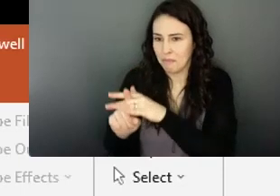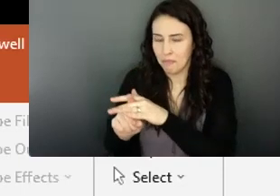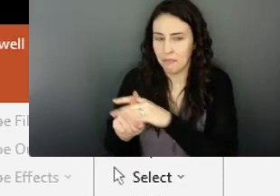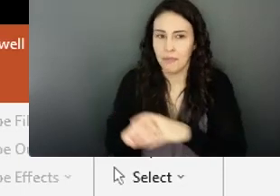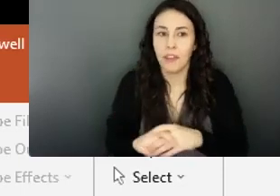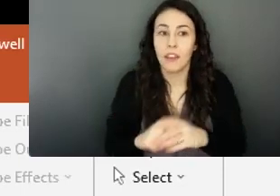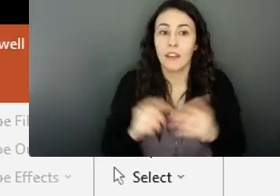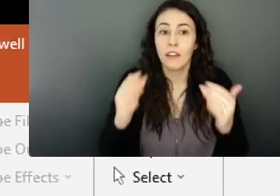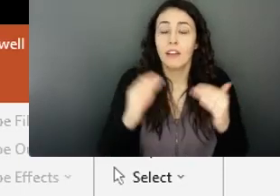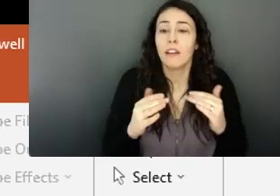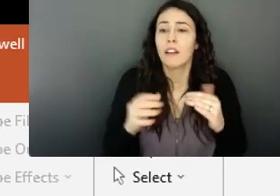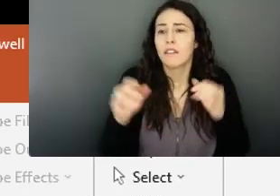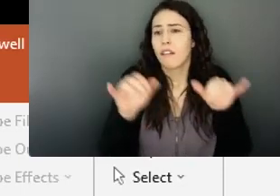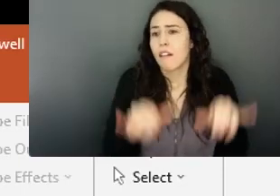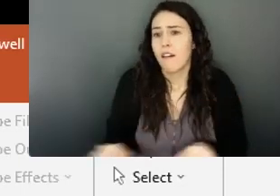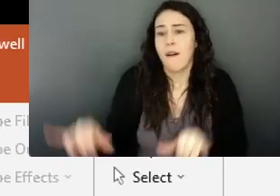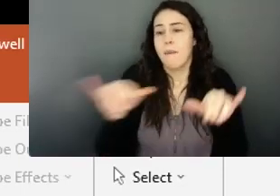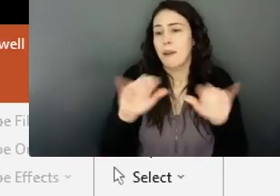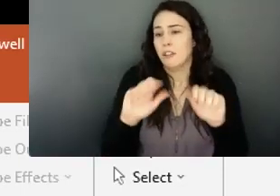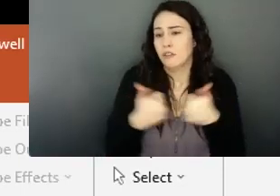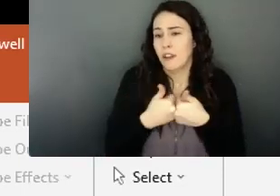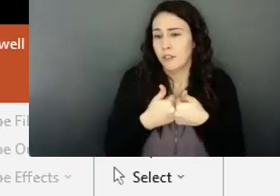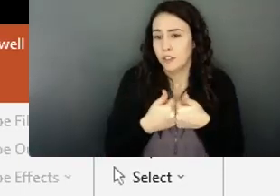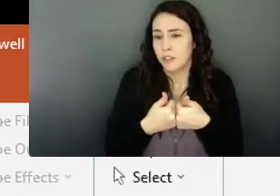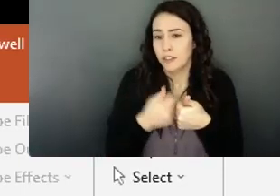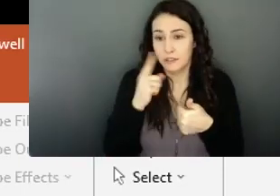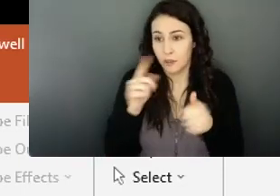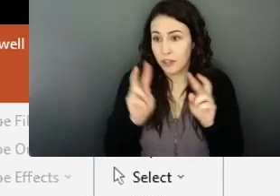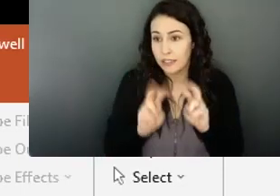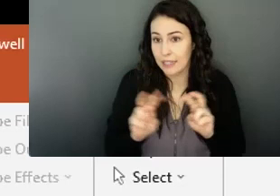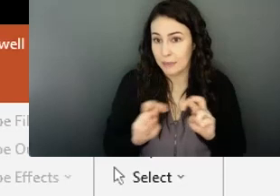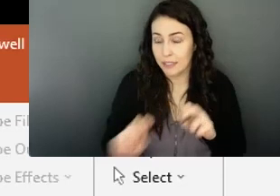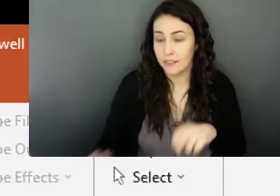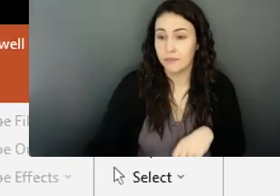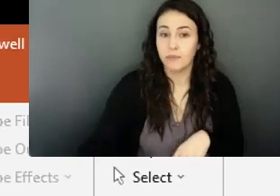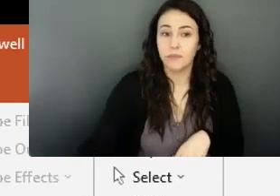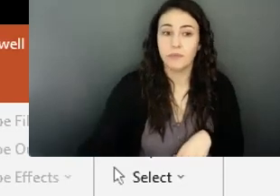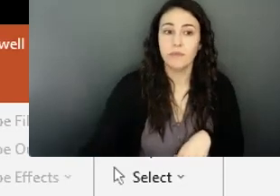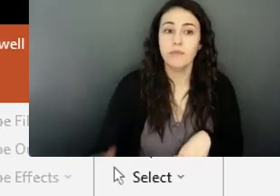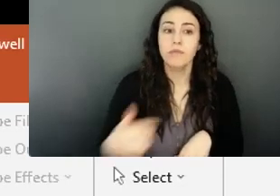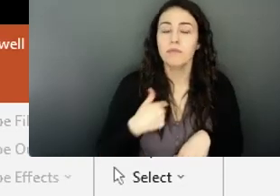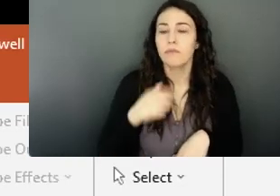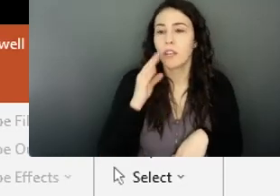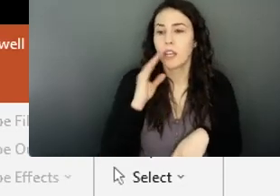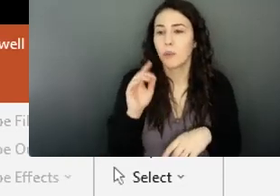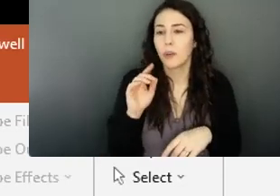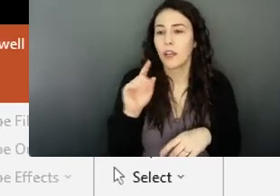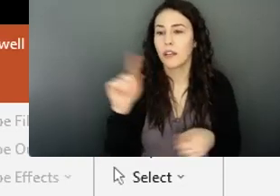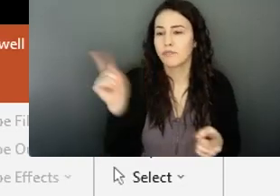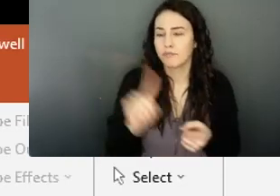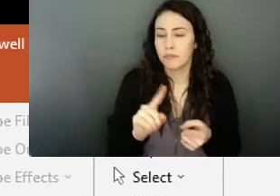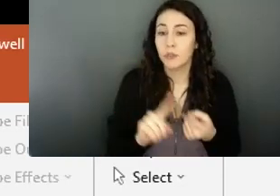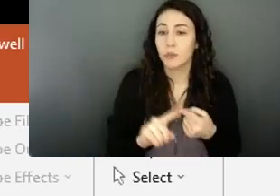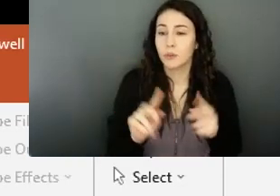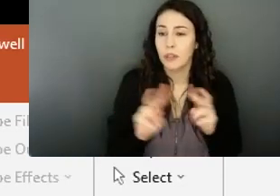common challenges for assessment. And I'm going to narrow this down to the assessment courses that I designed and